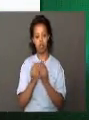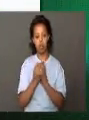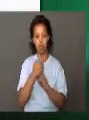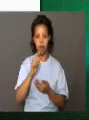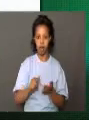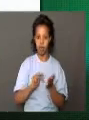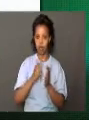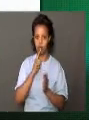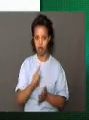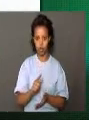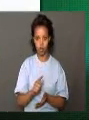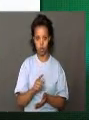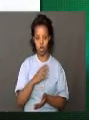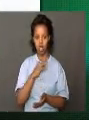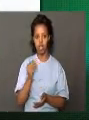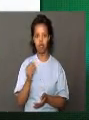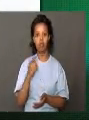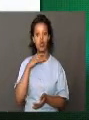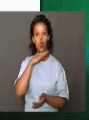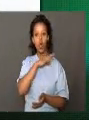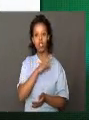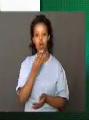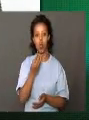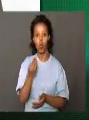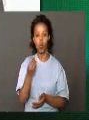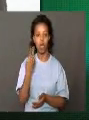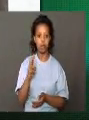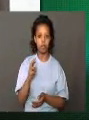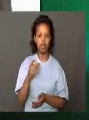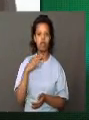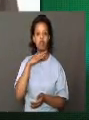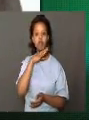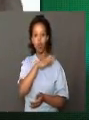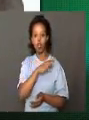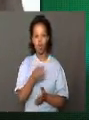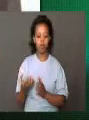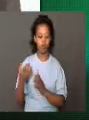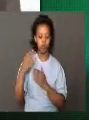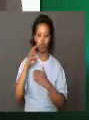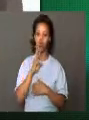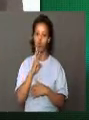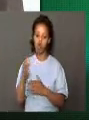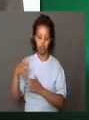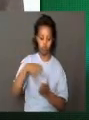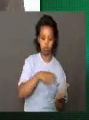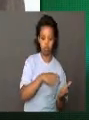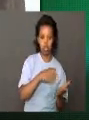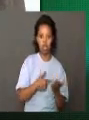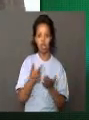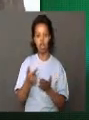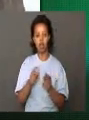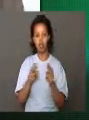Sewage and wastewater usually contain excessive amounts of